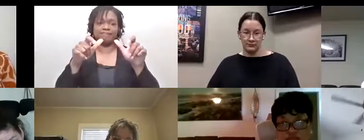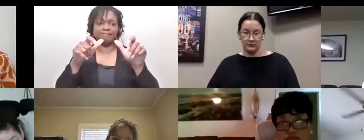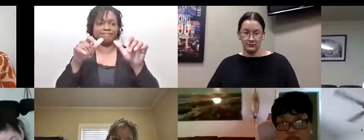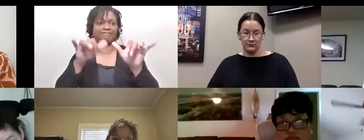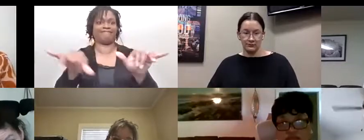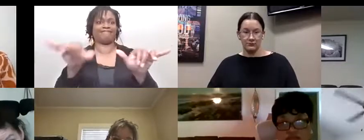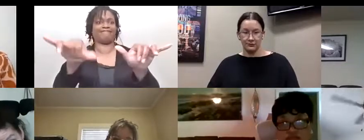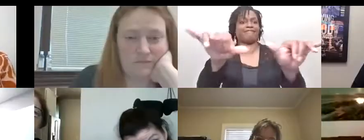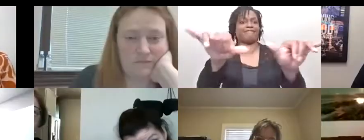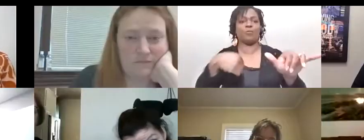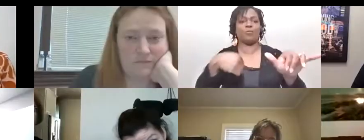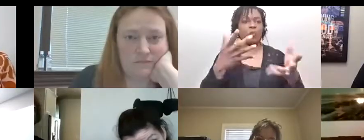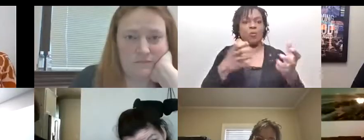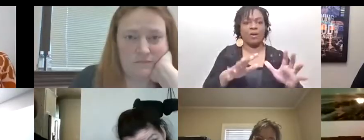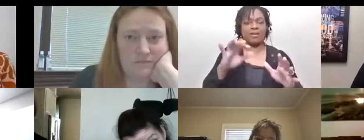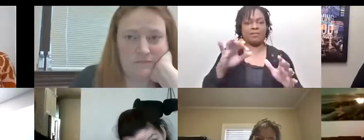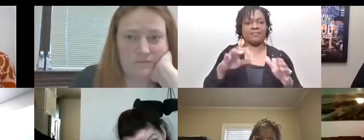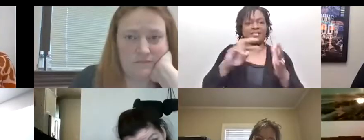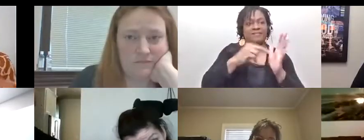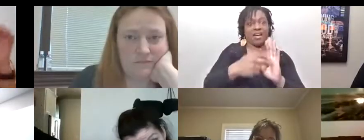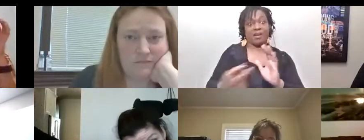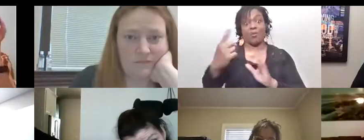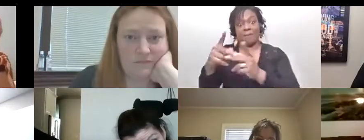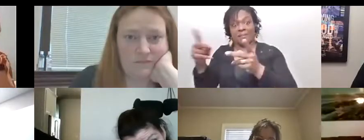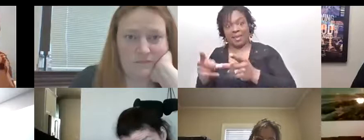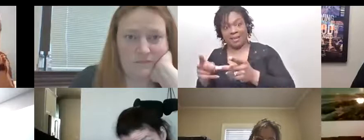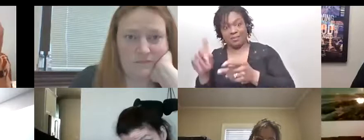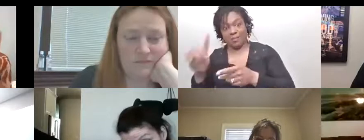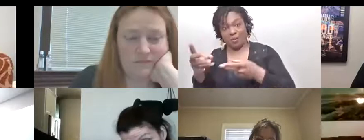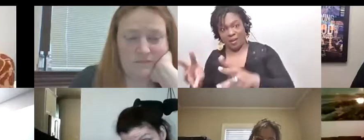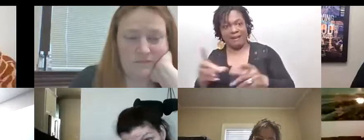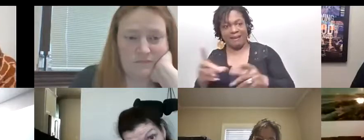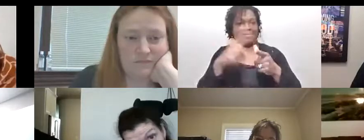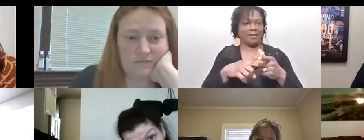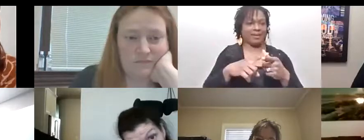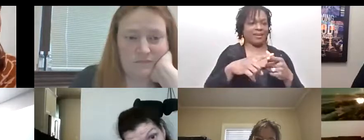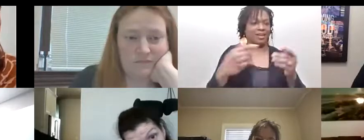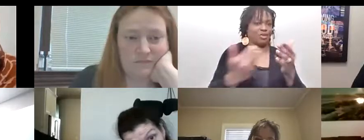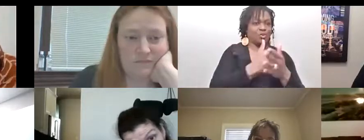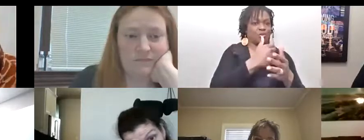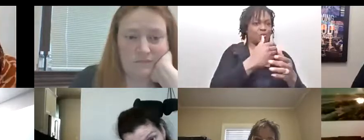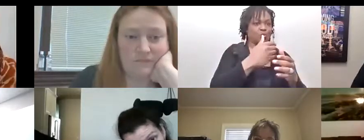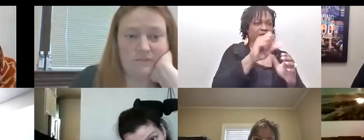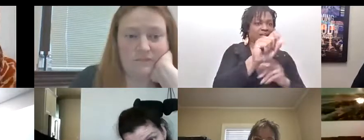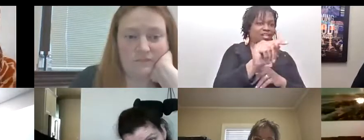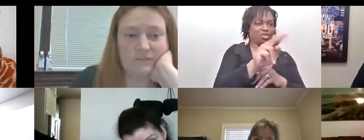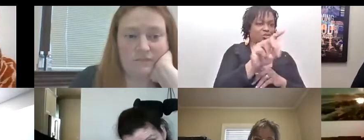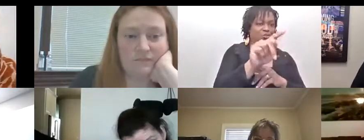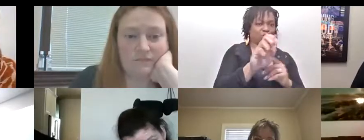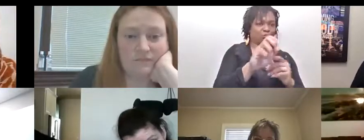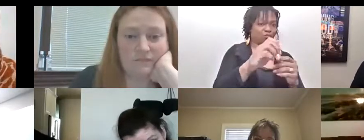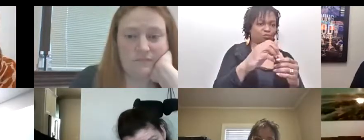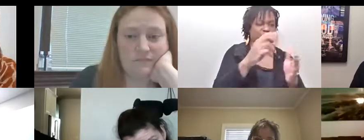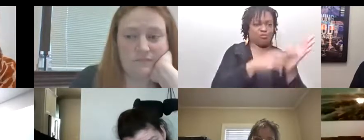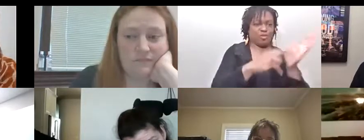be different in one area of the criminal code and then it be something else. It reads something else in a completely different